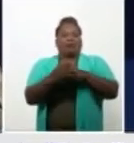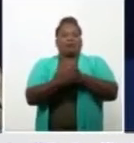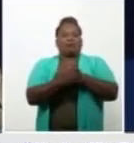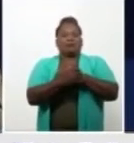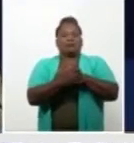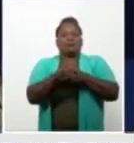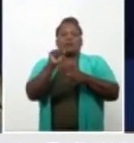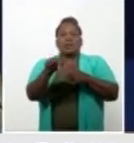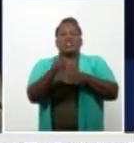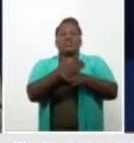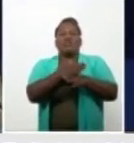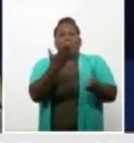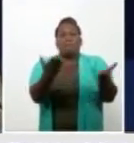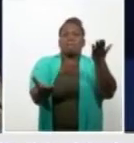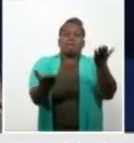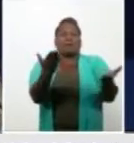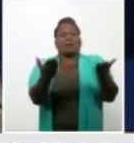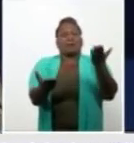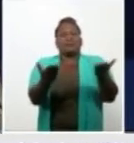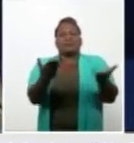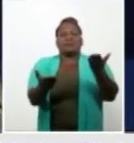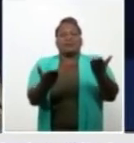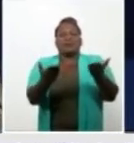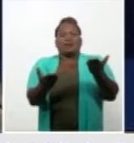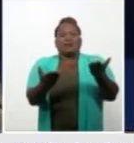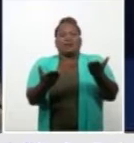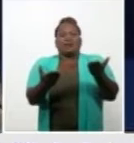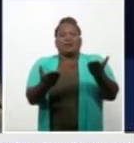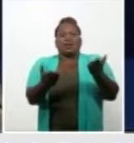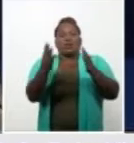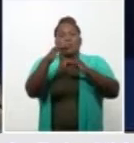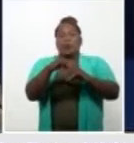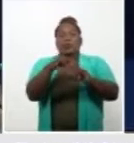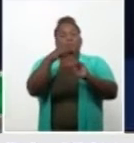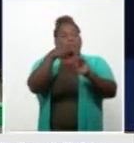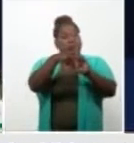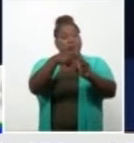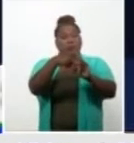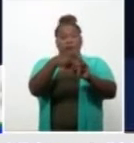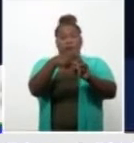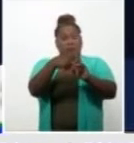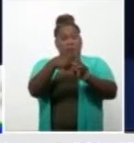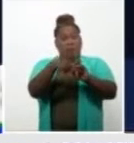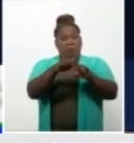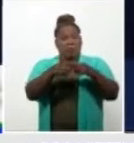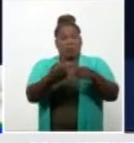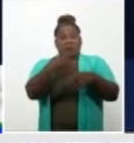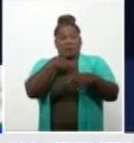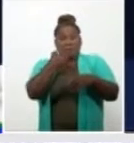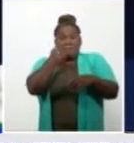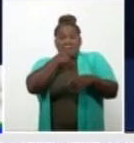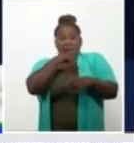that we have had over the last few days.